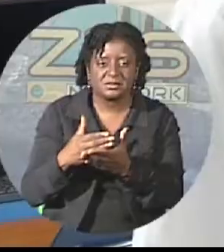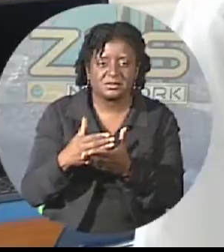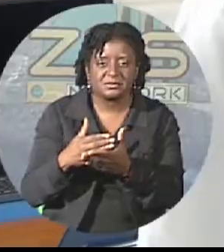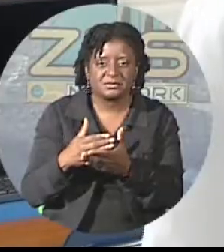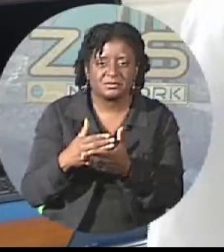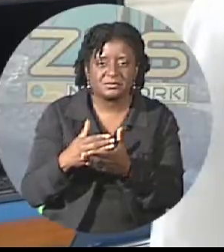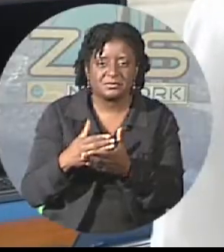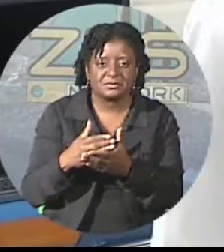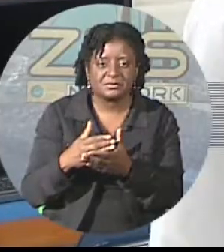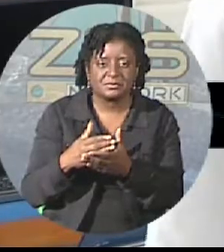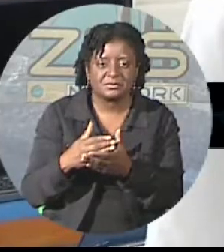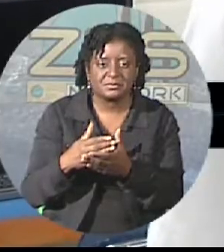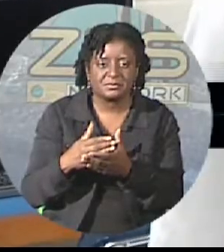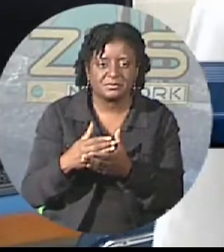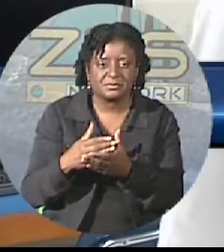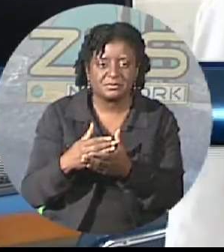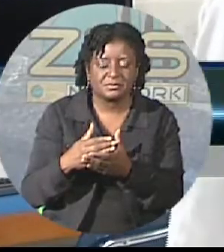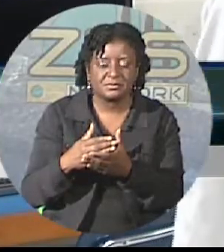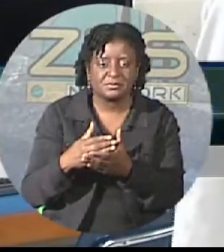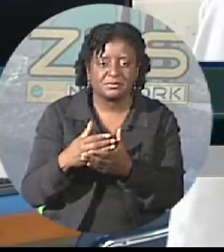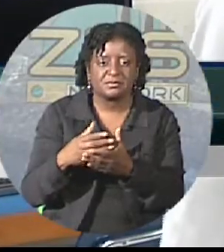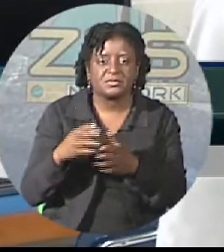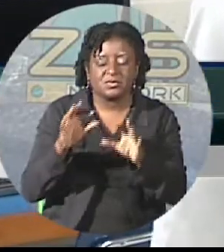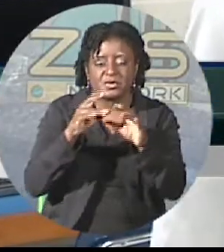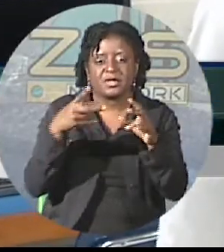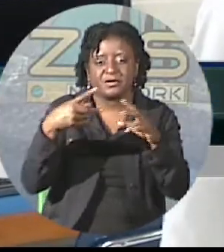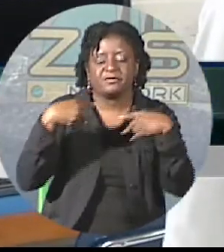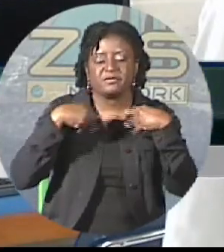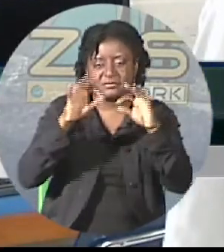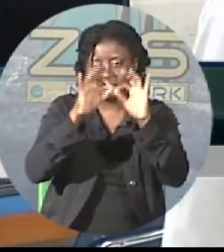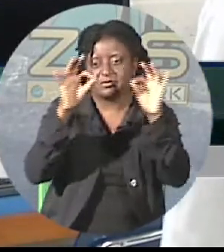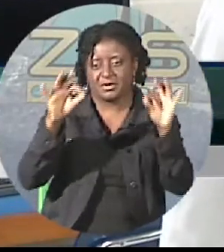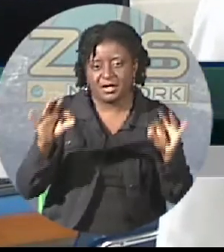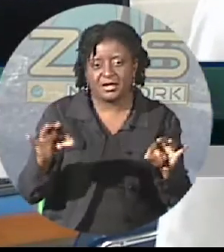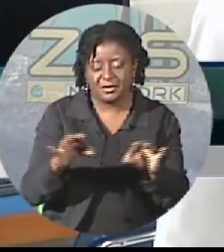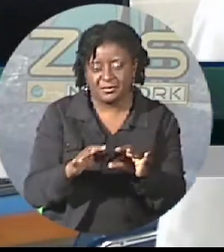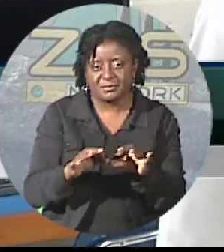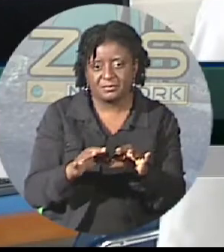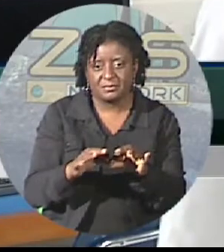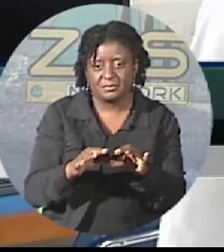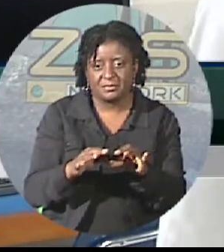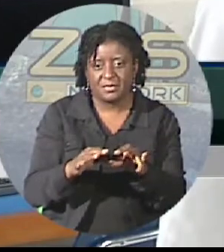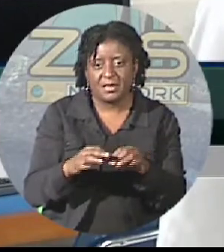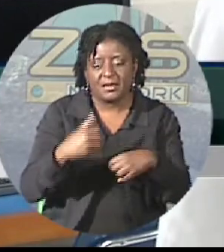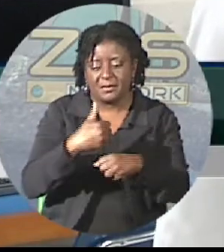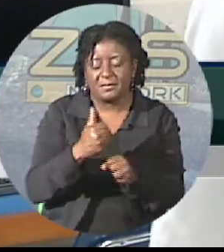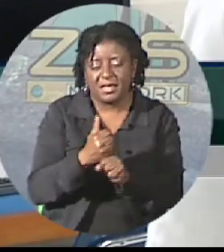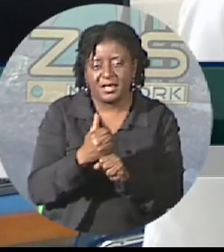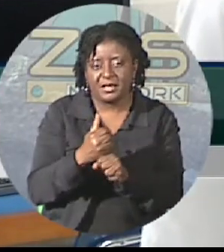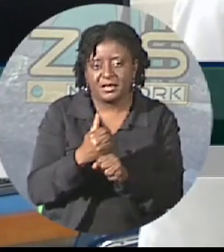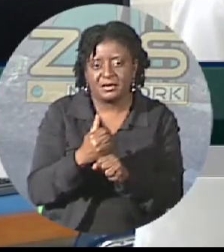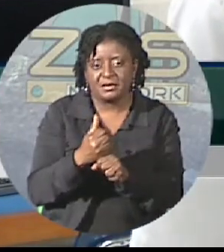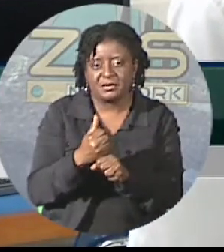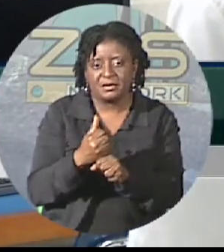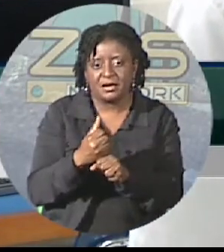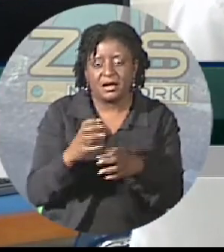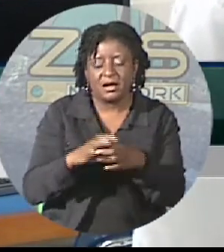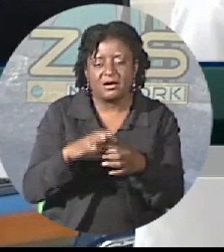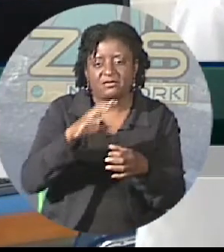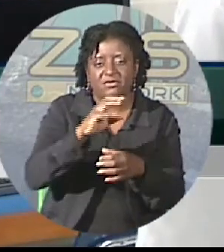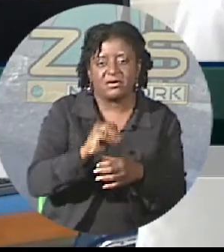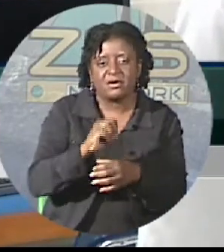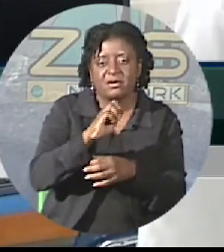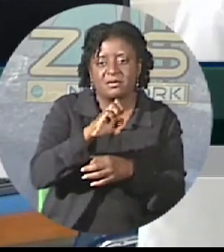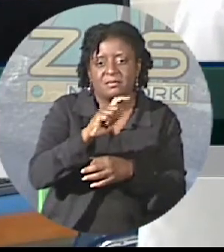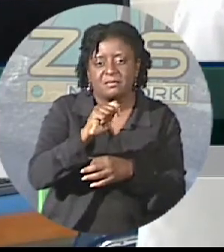project. Metal extrusions, those are like the frame, the thing that makes up the frame. They're made mostly of metal alloys. The wheels itself,